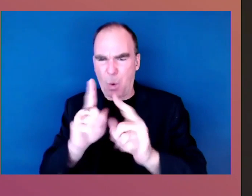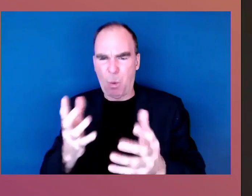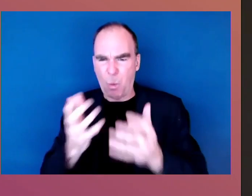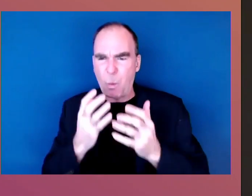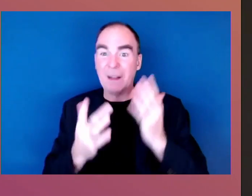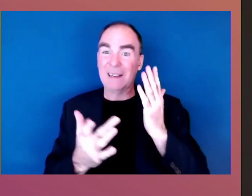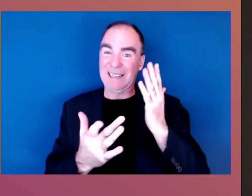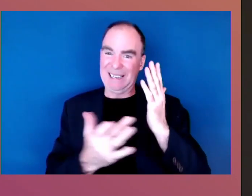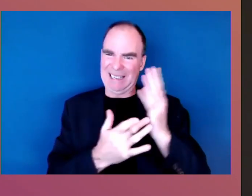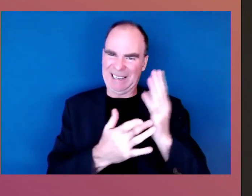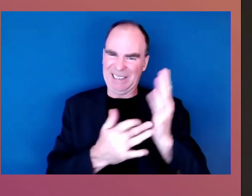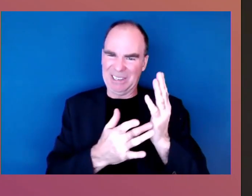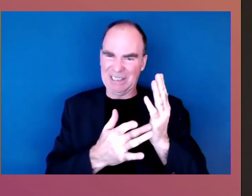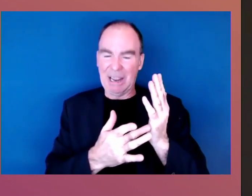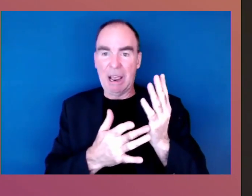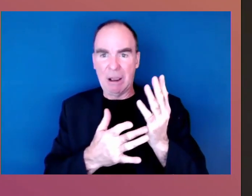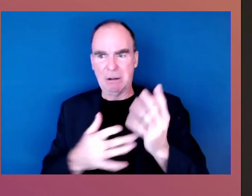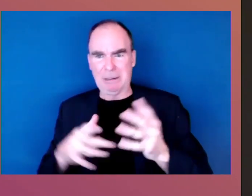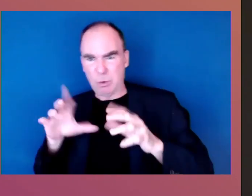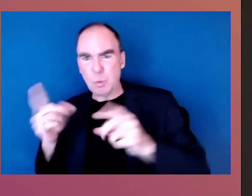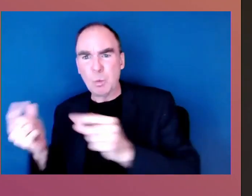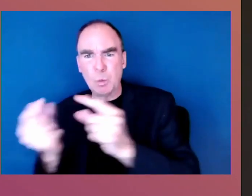do to help make it real.